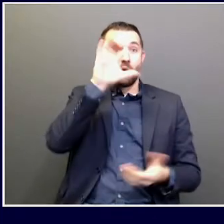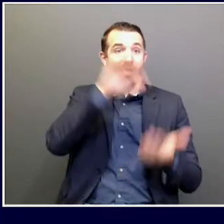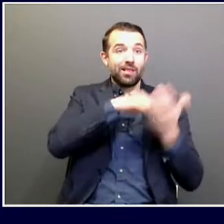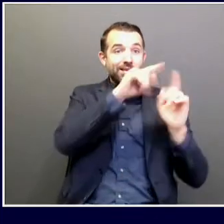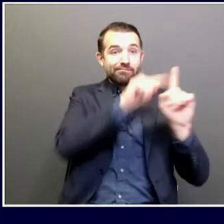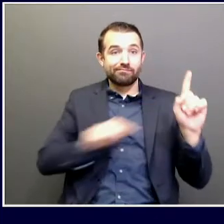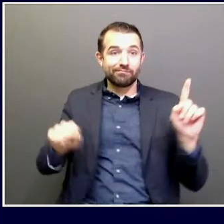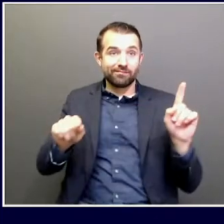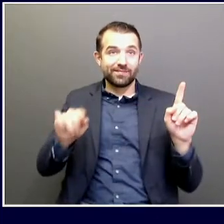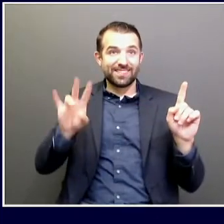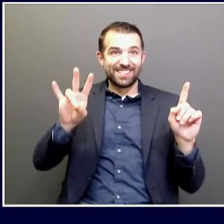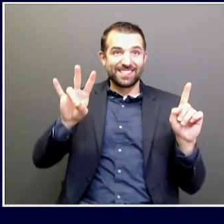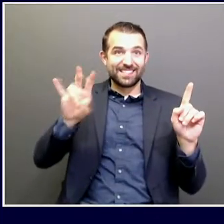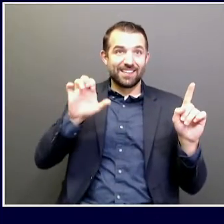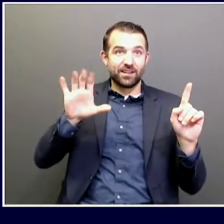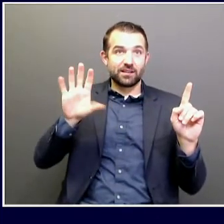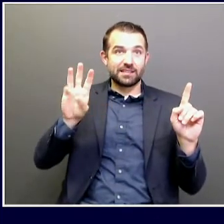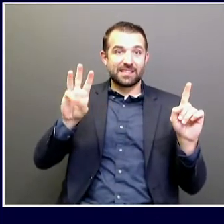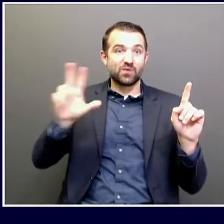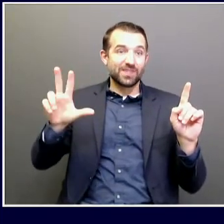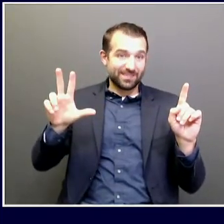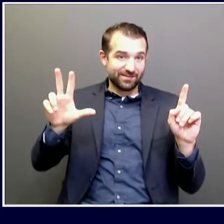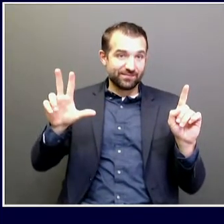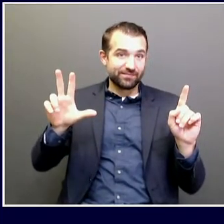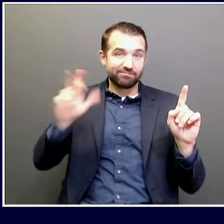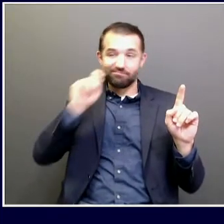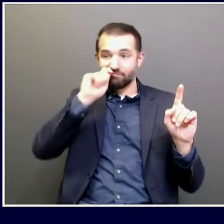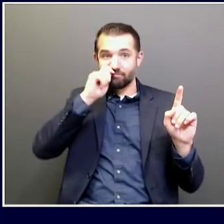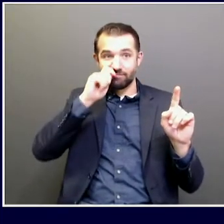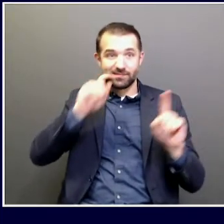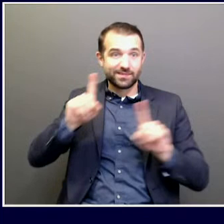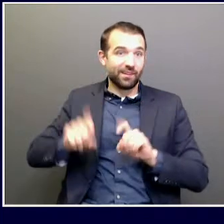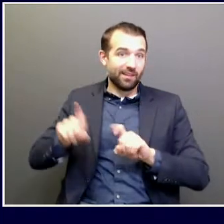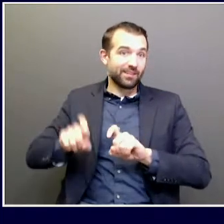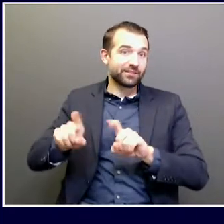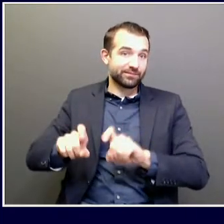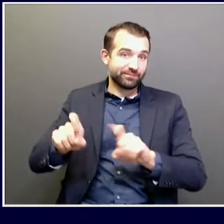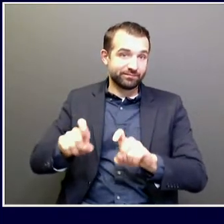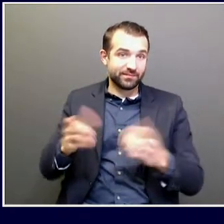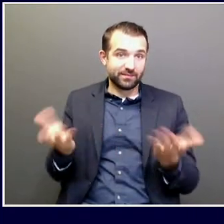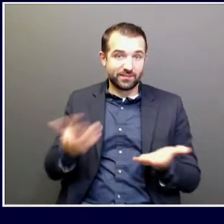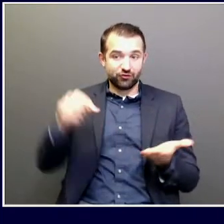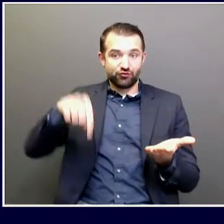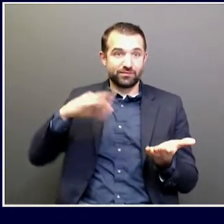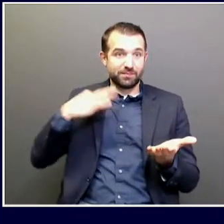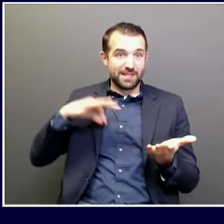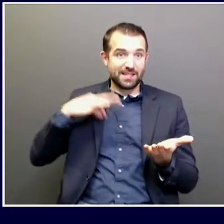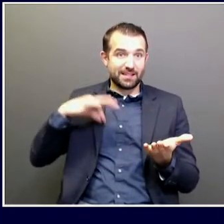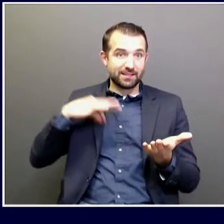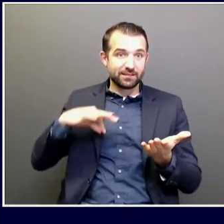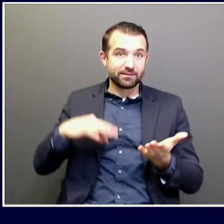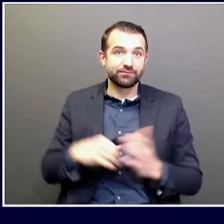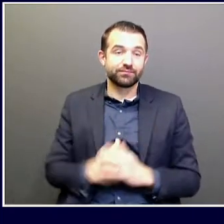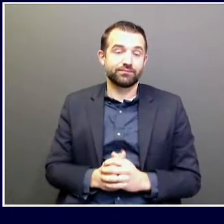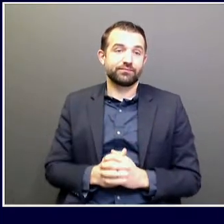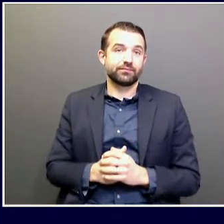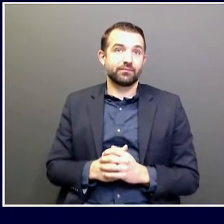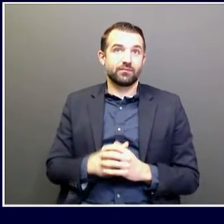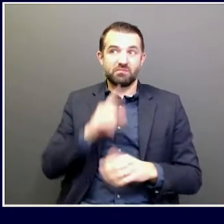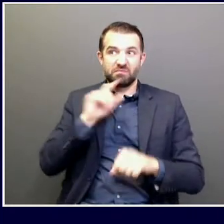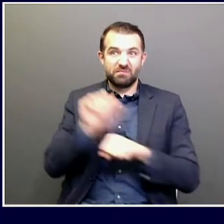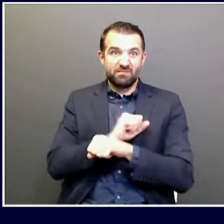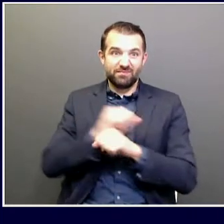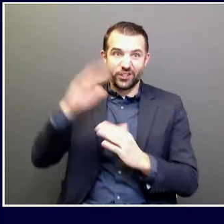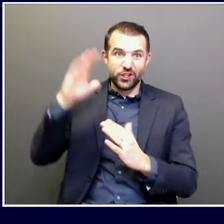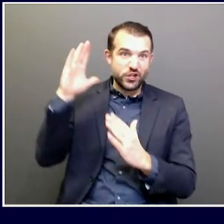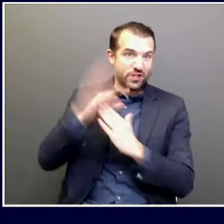such tests that are being done for every 100,000 people. This is near the peak of all of the testing that has been done on a